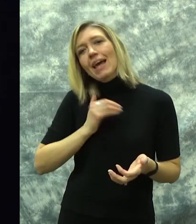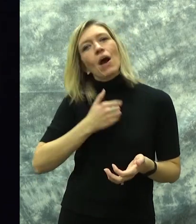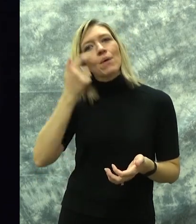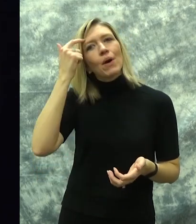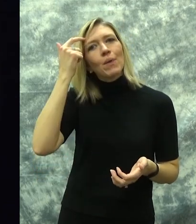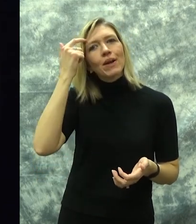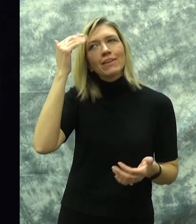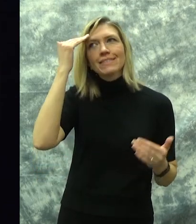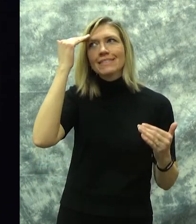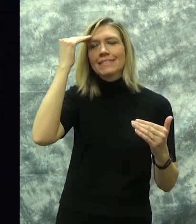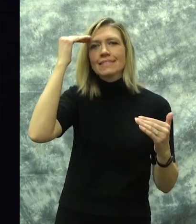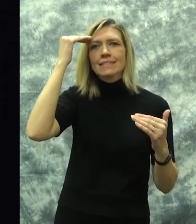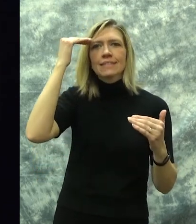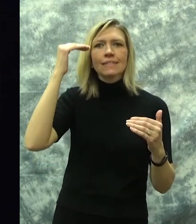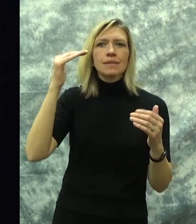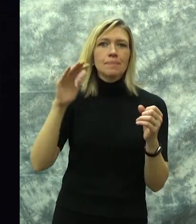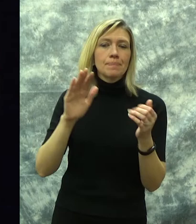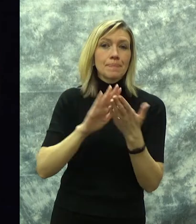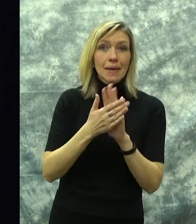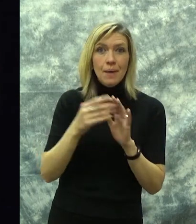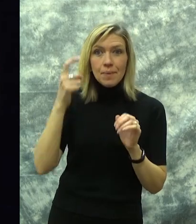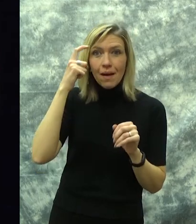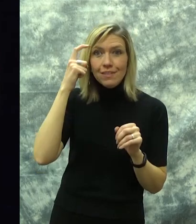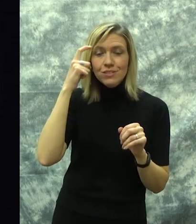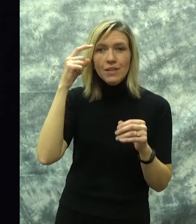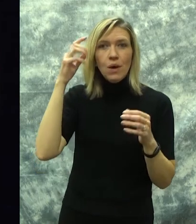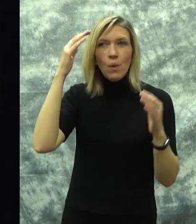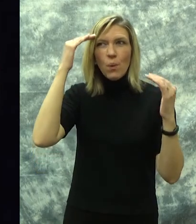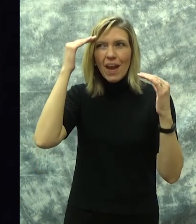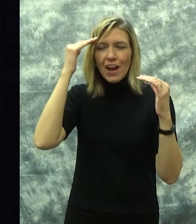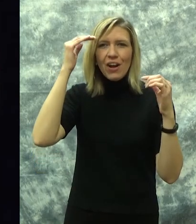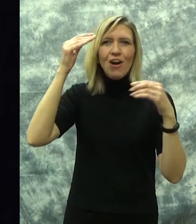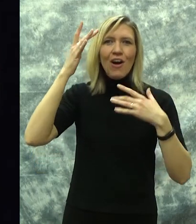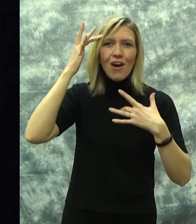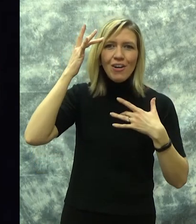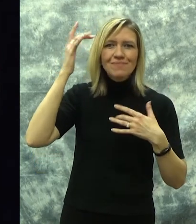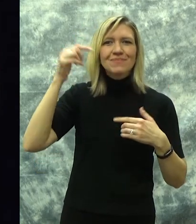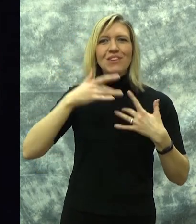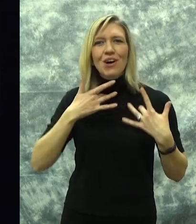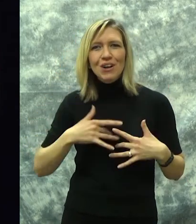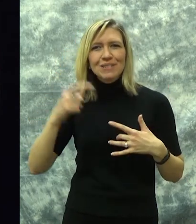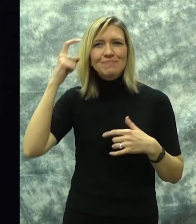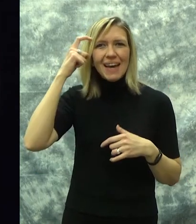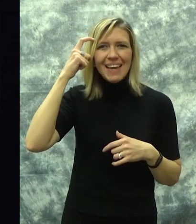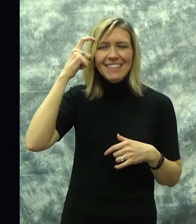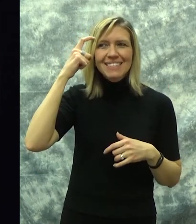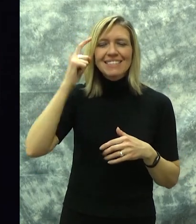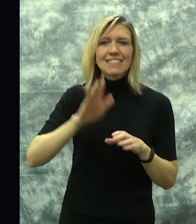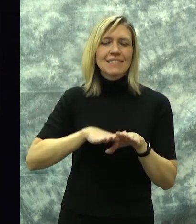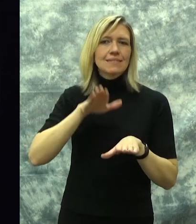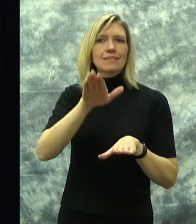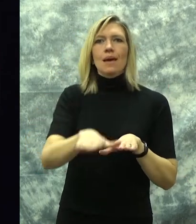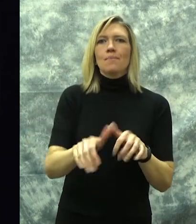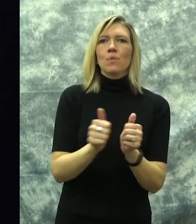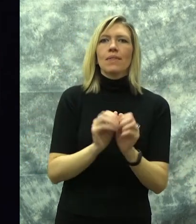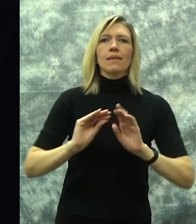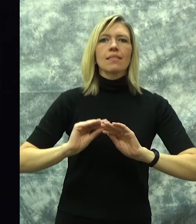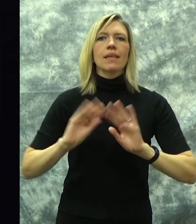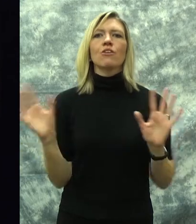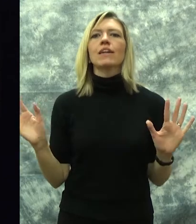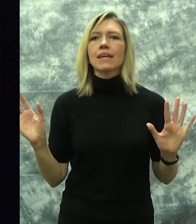consciously aware of in our own heart and mind, and to step forward with clarity,